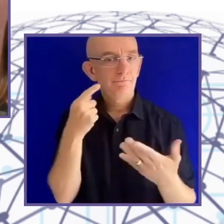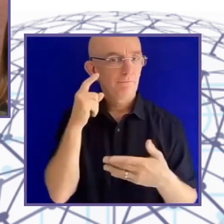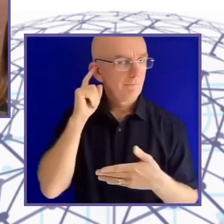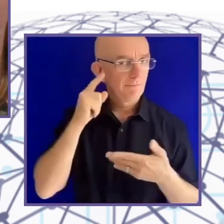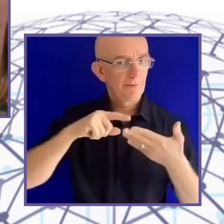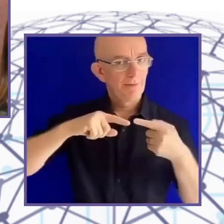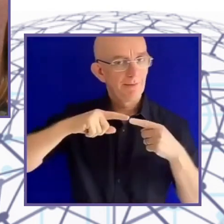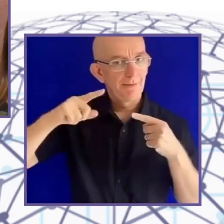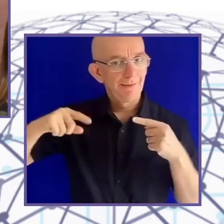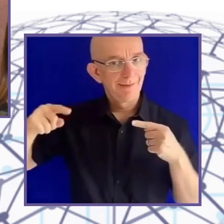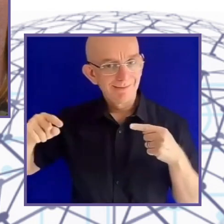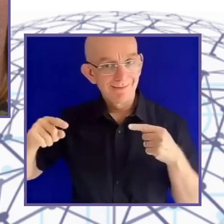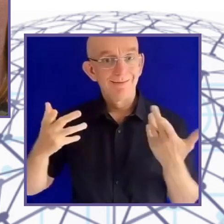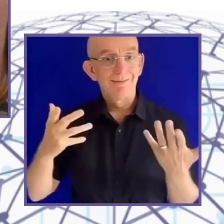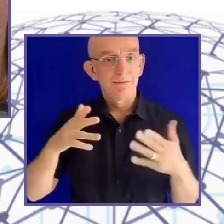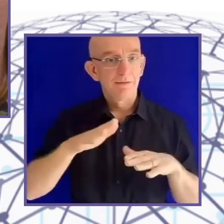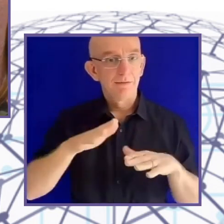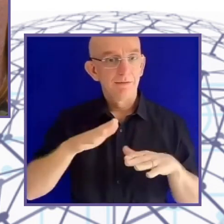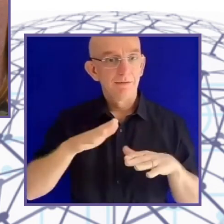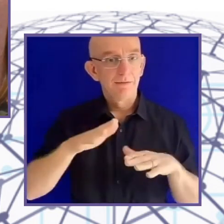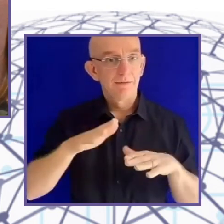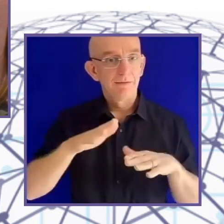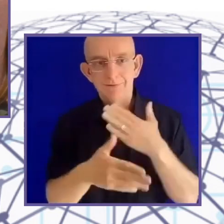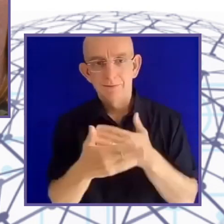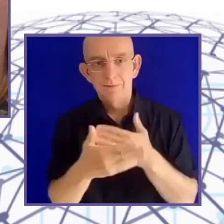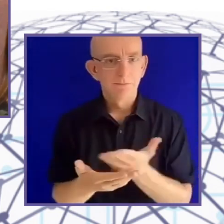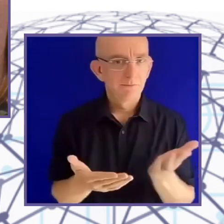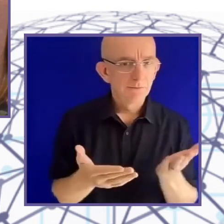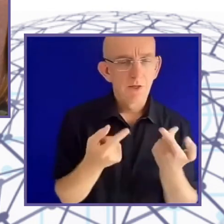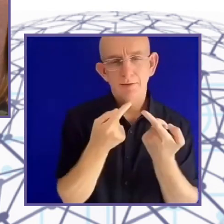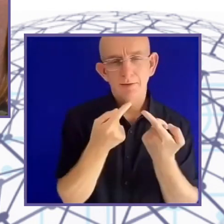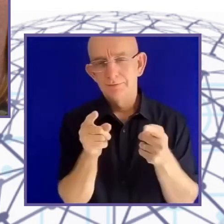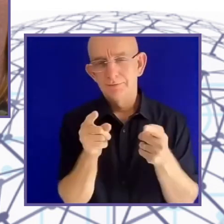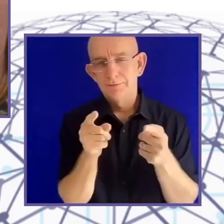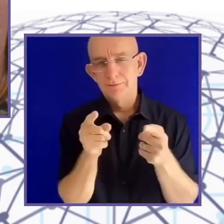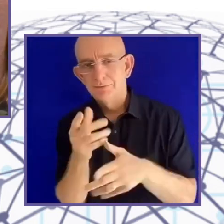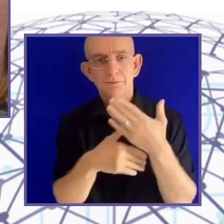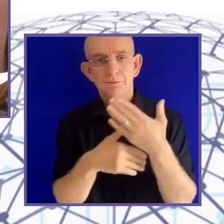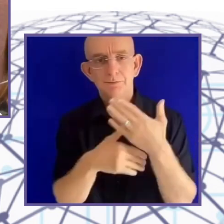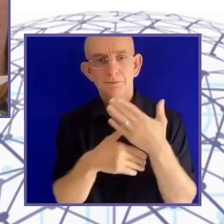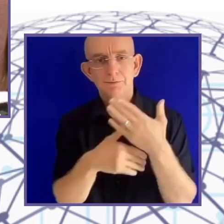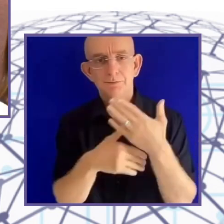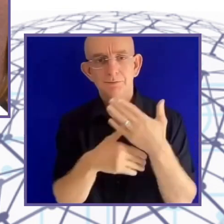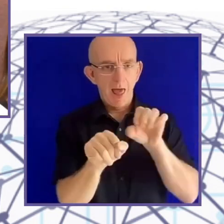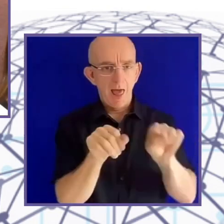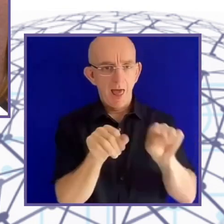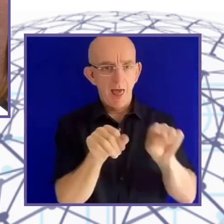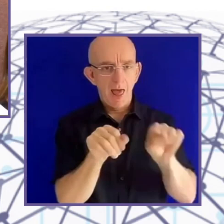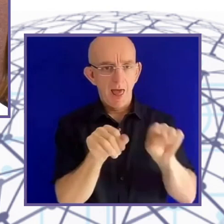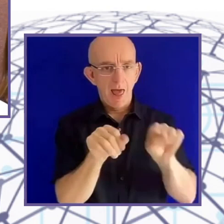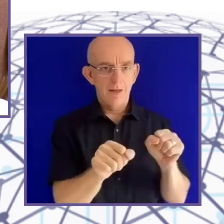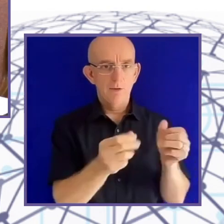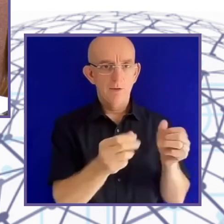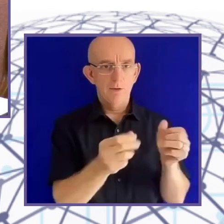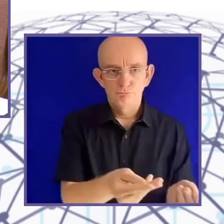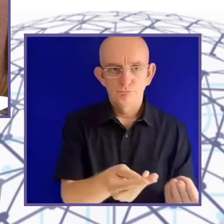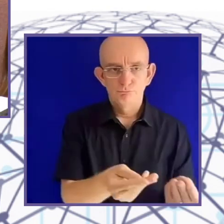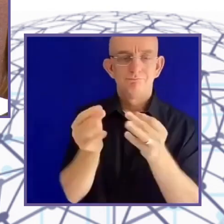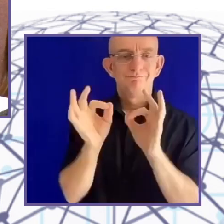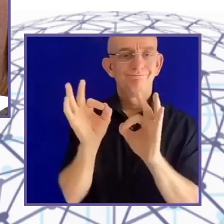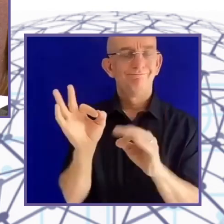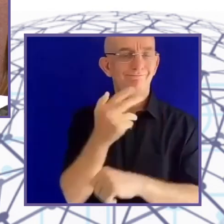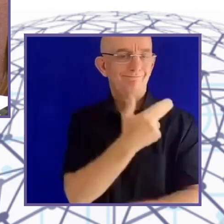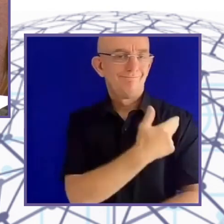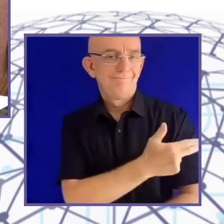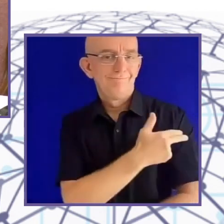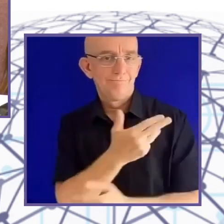referred to, the necessary healthcare professionals for diagnosis and intervention. My third and final example